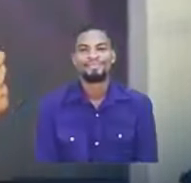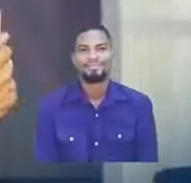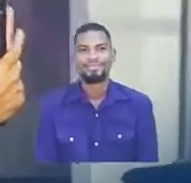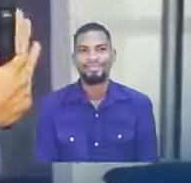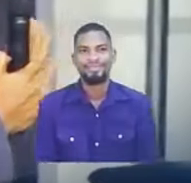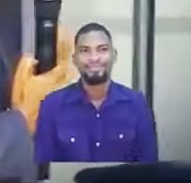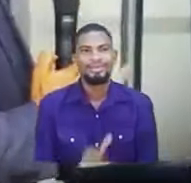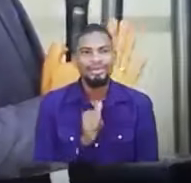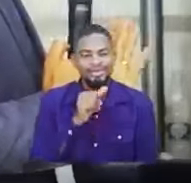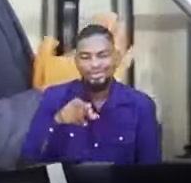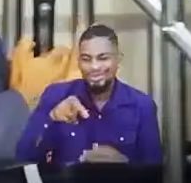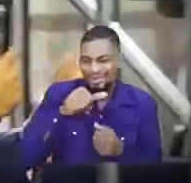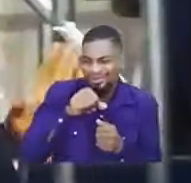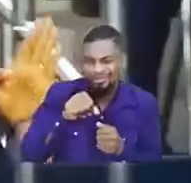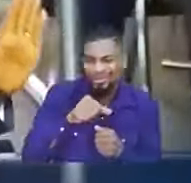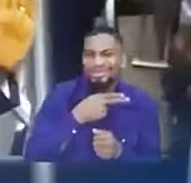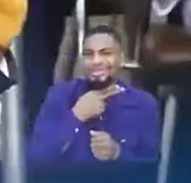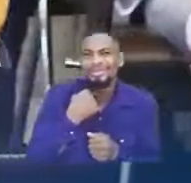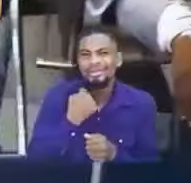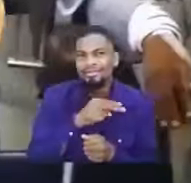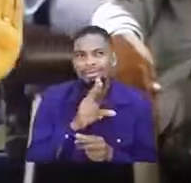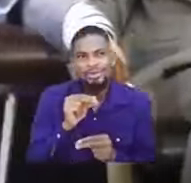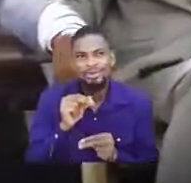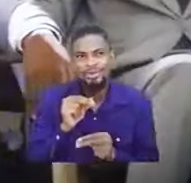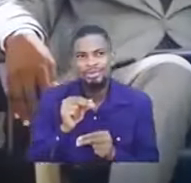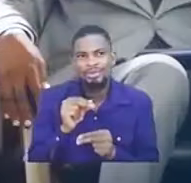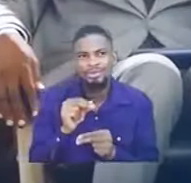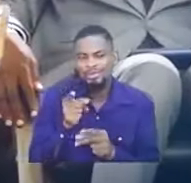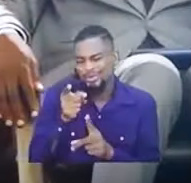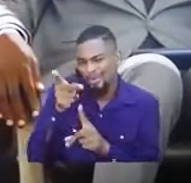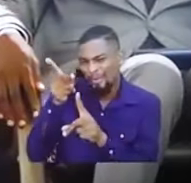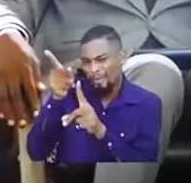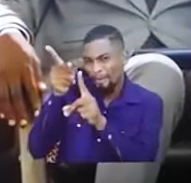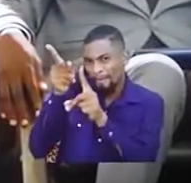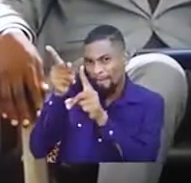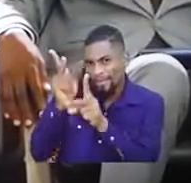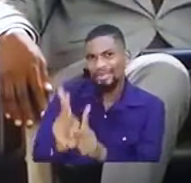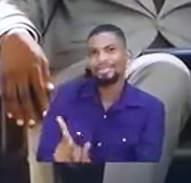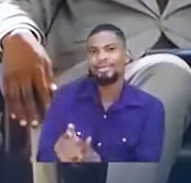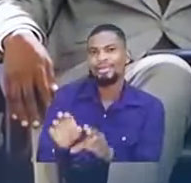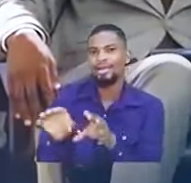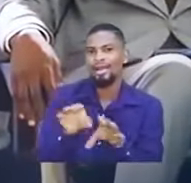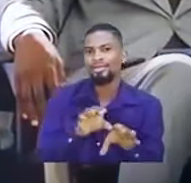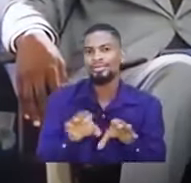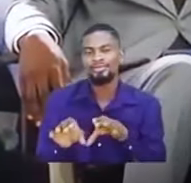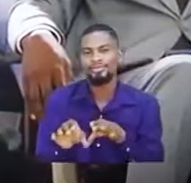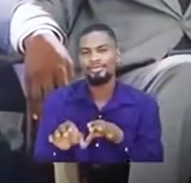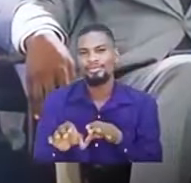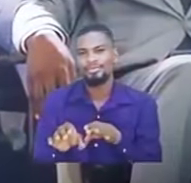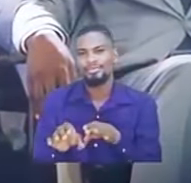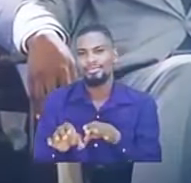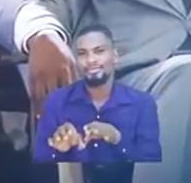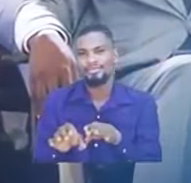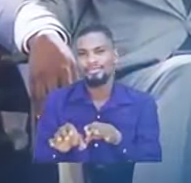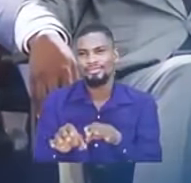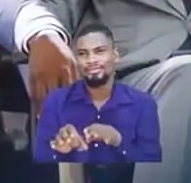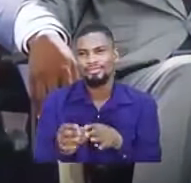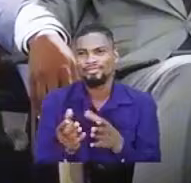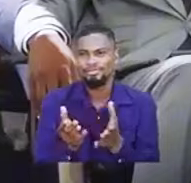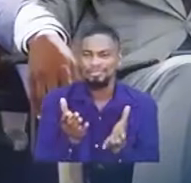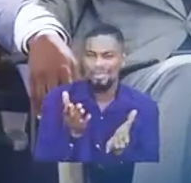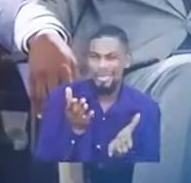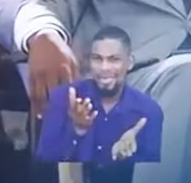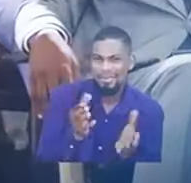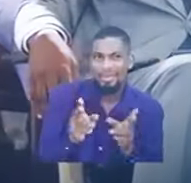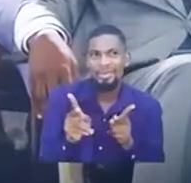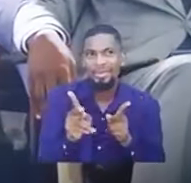the pastor. It is about a certain person and a certain heart. You see, when people are just doing